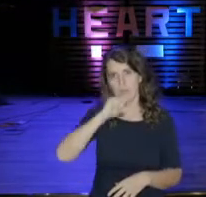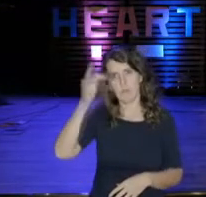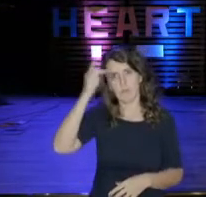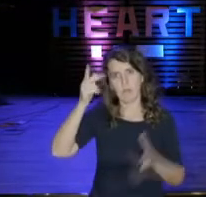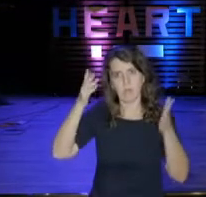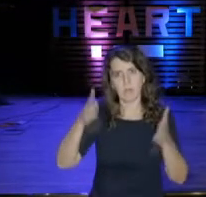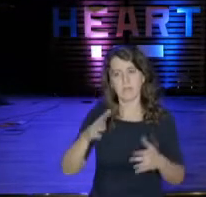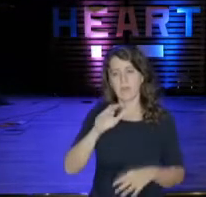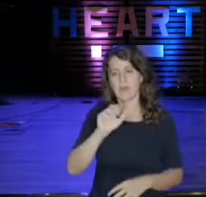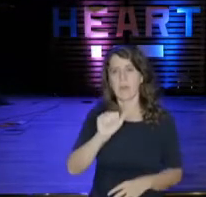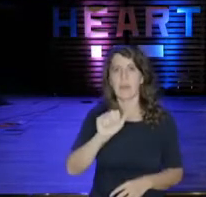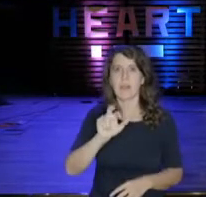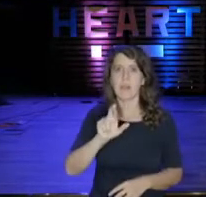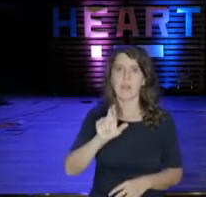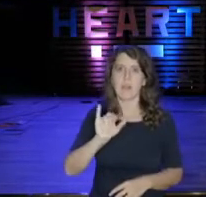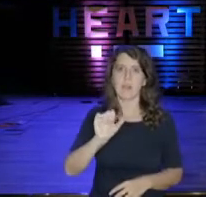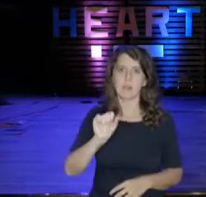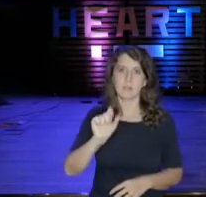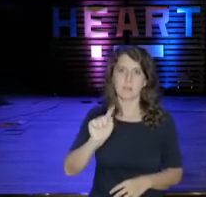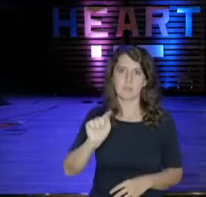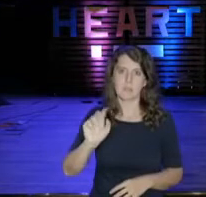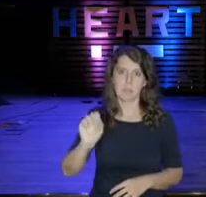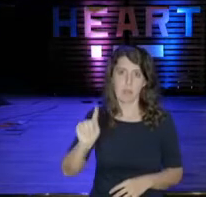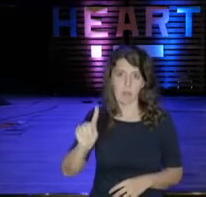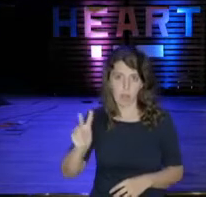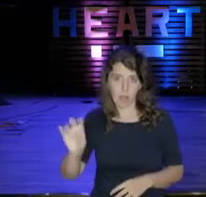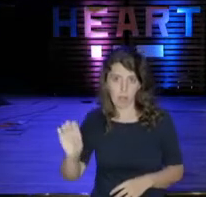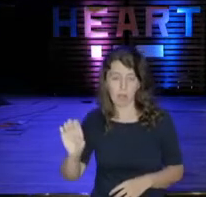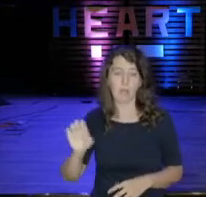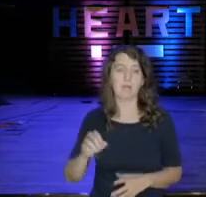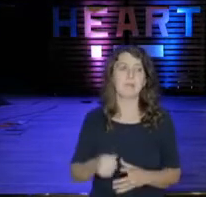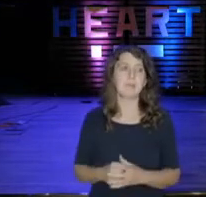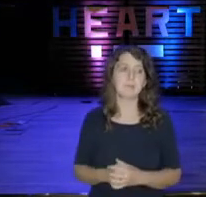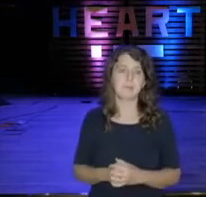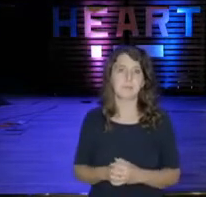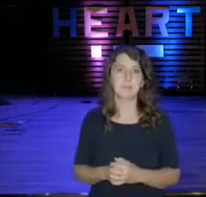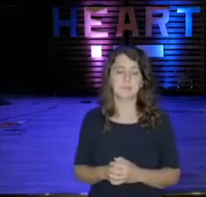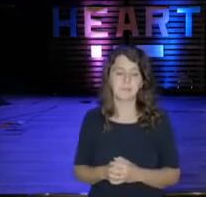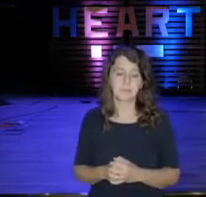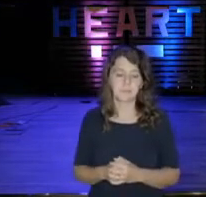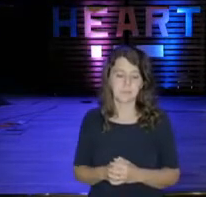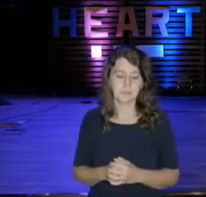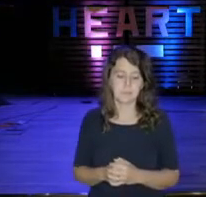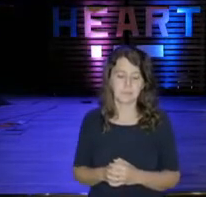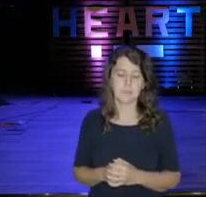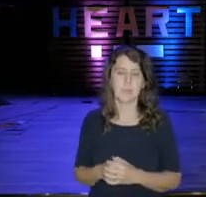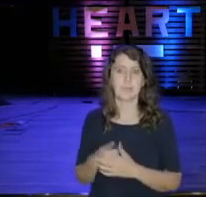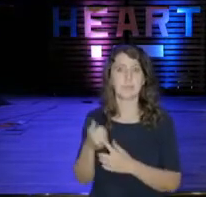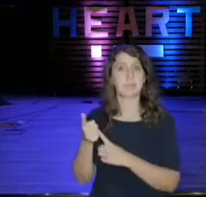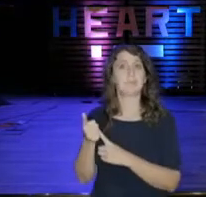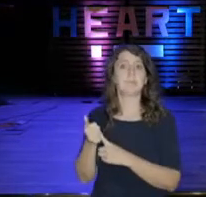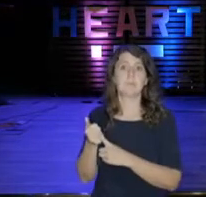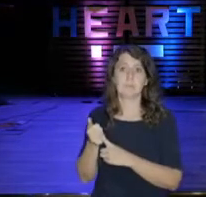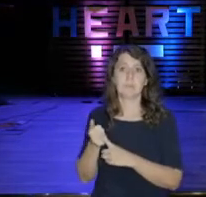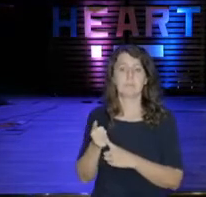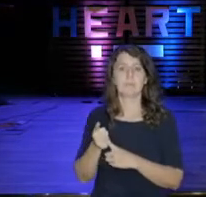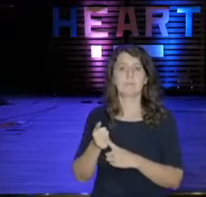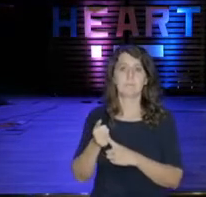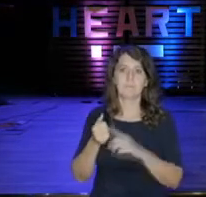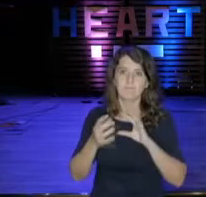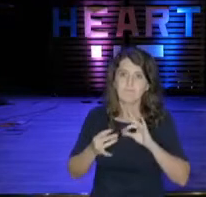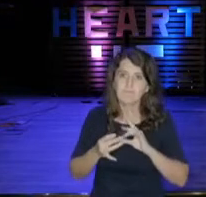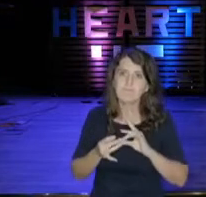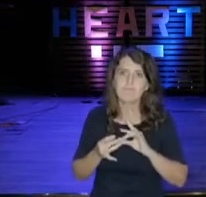great Greek philosopher, Aristotle. And they said this about Aristotle. Aristotle talked a lot about this